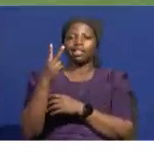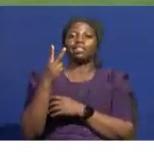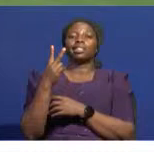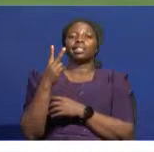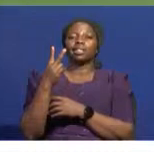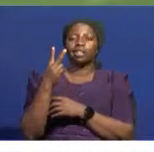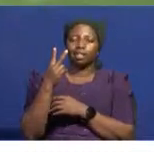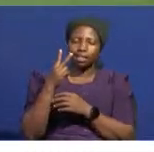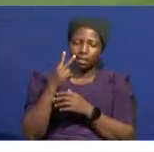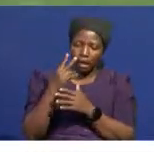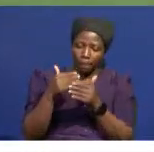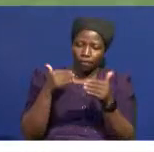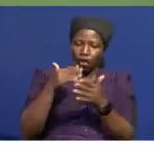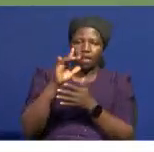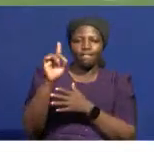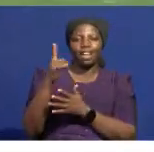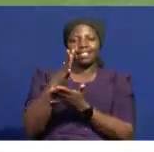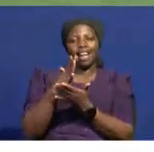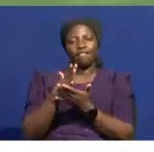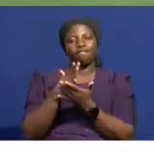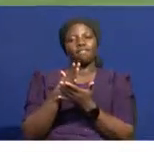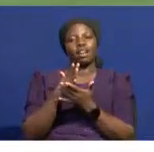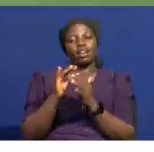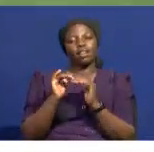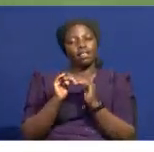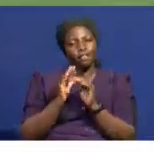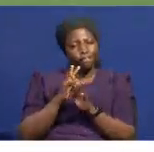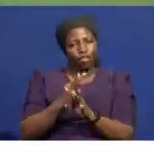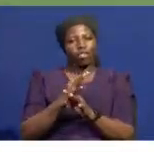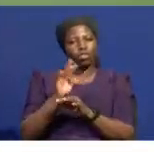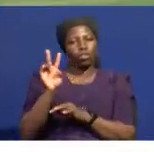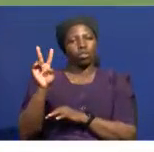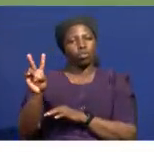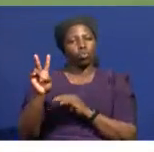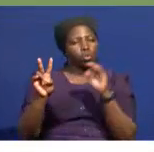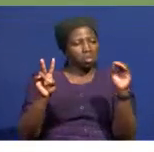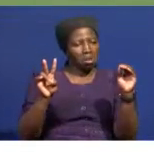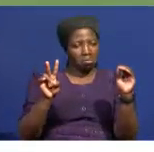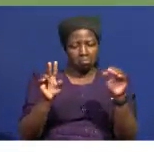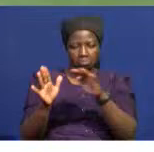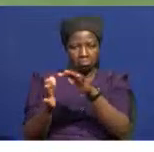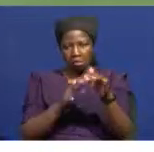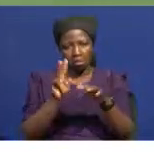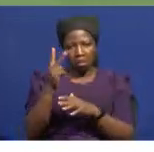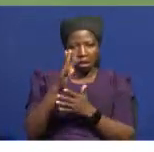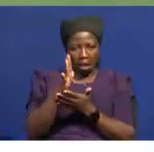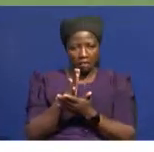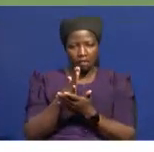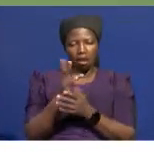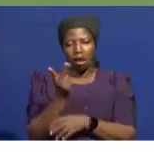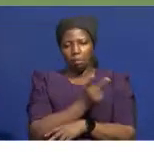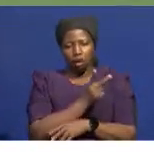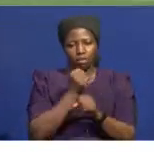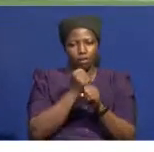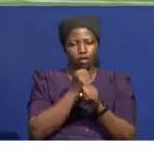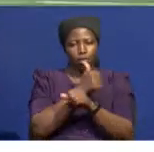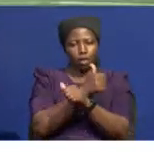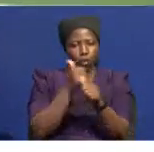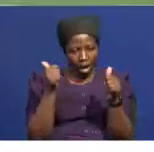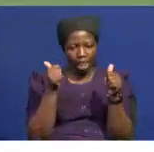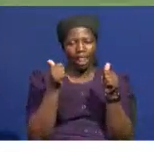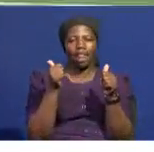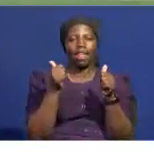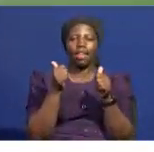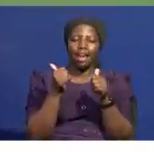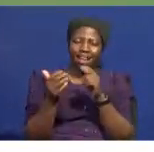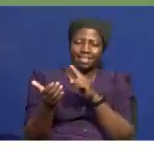before the first half stoppage time, forcing a 2-0 halftime lead. In the second half, both teams gave their best, missing open chances,